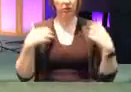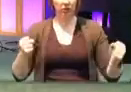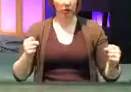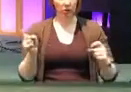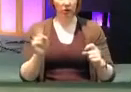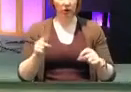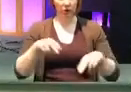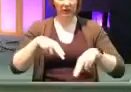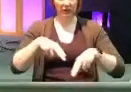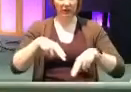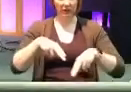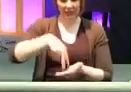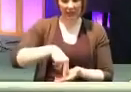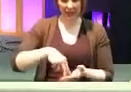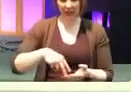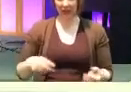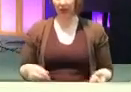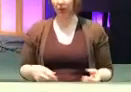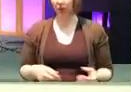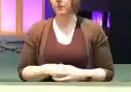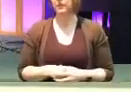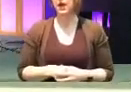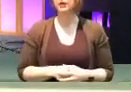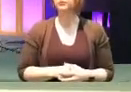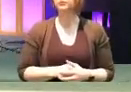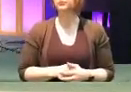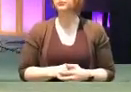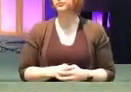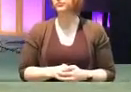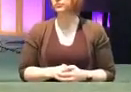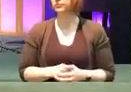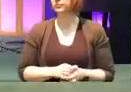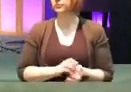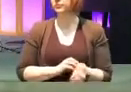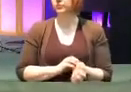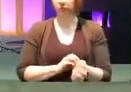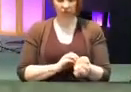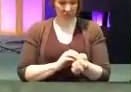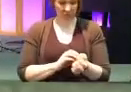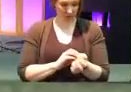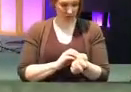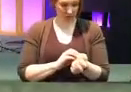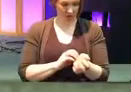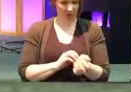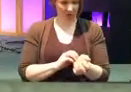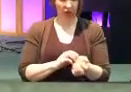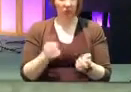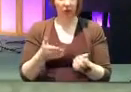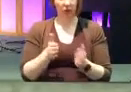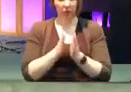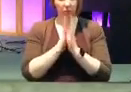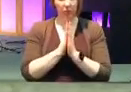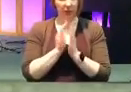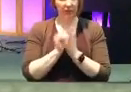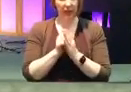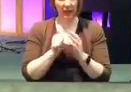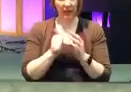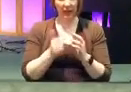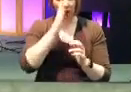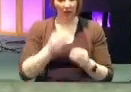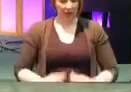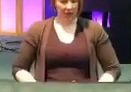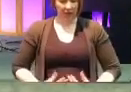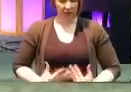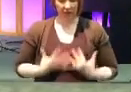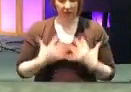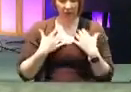seated and just stand all along the right front here. We're going to just pray. We're going to continue to worship. And we're going to pray that God fills you with His Holy Spirit